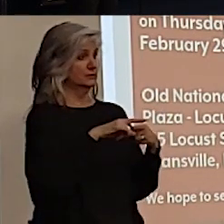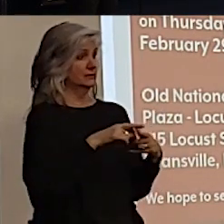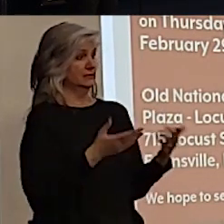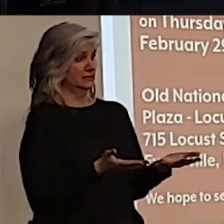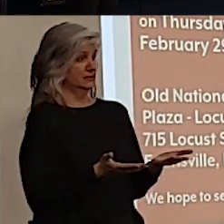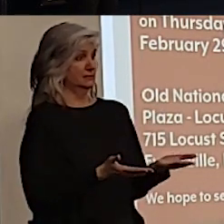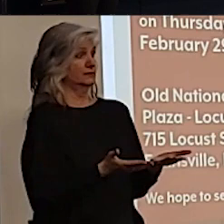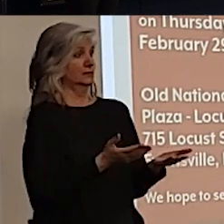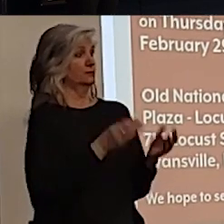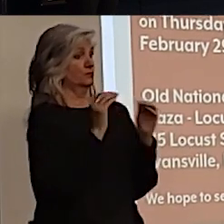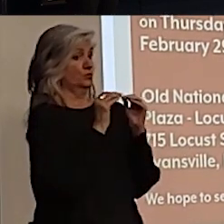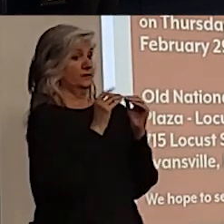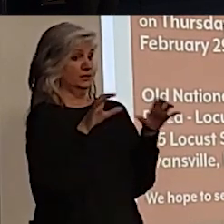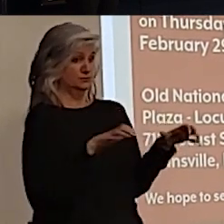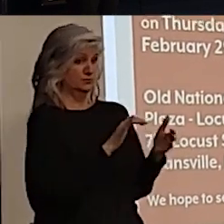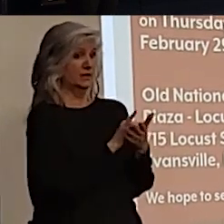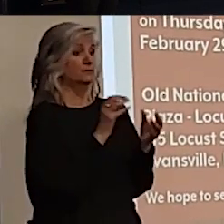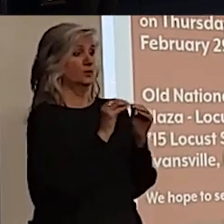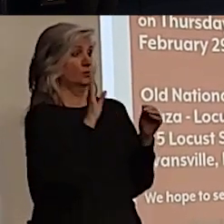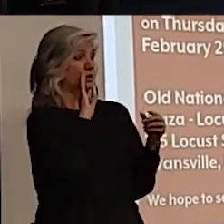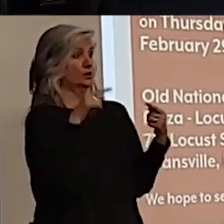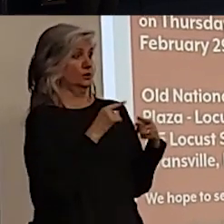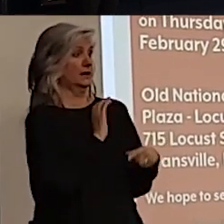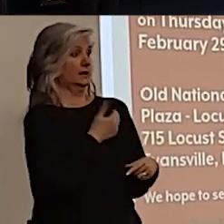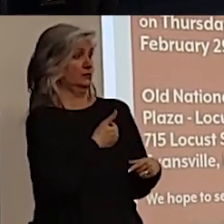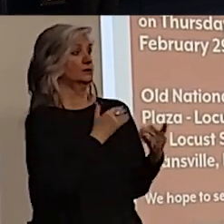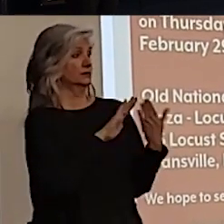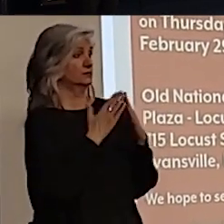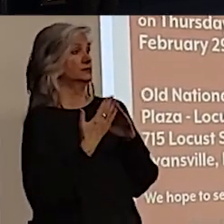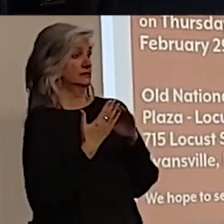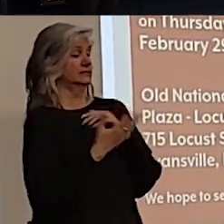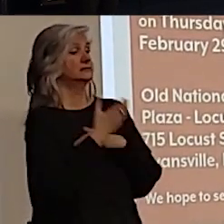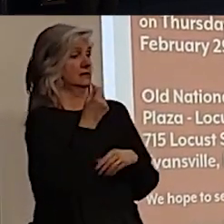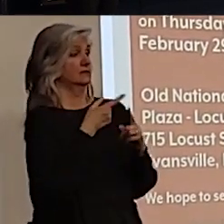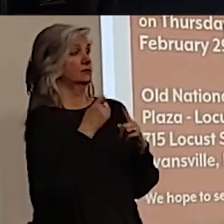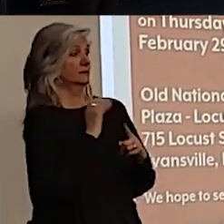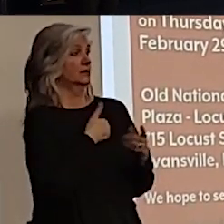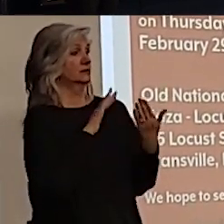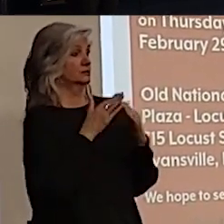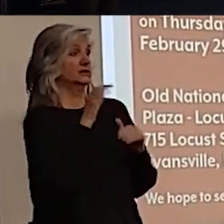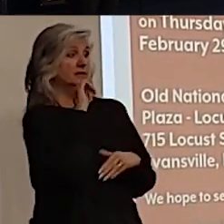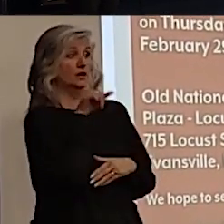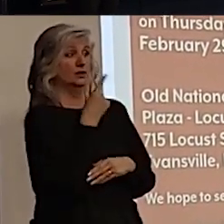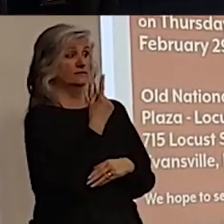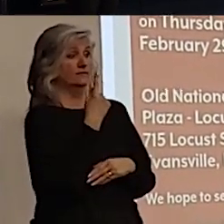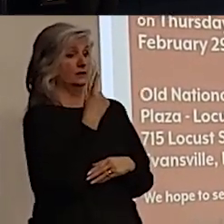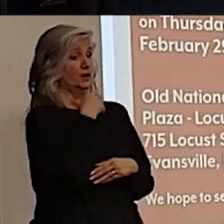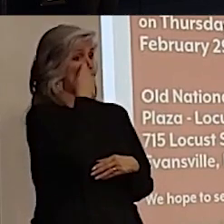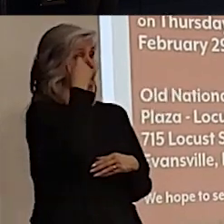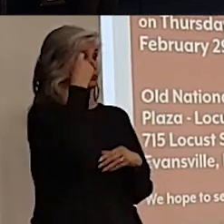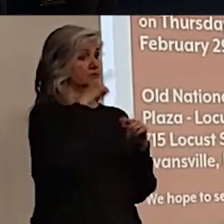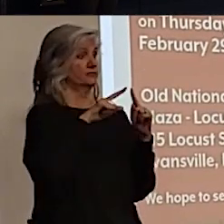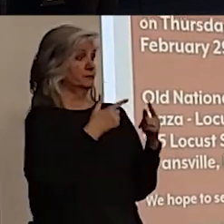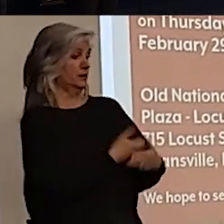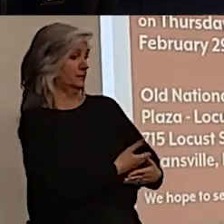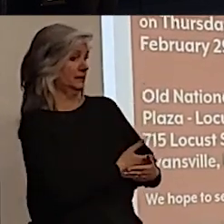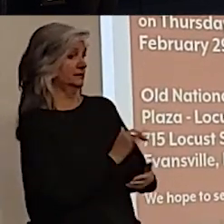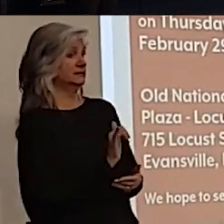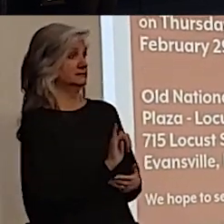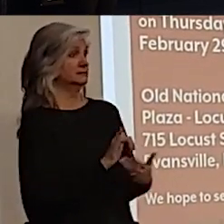The more they keep doing that, the more they're going to hurt our community by taking from our community, not just from our elders, but also from our babies as